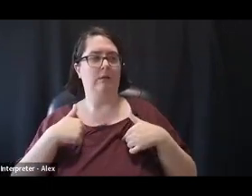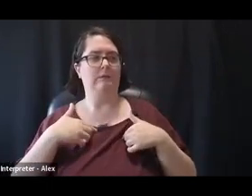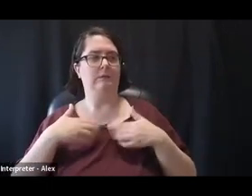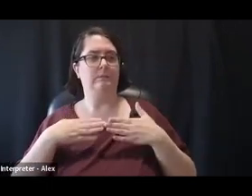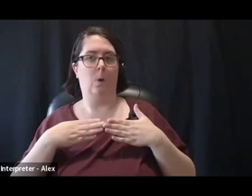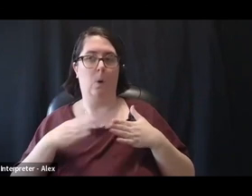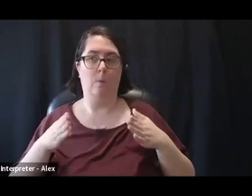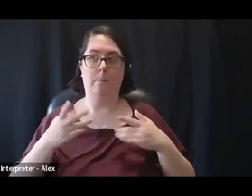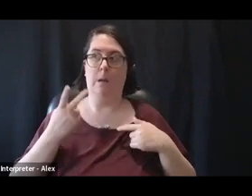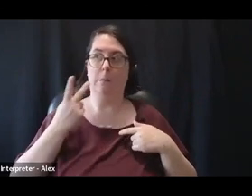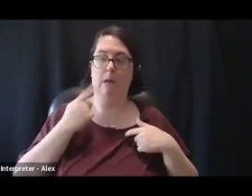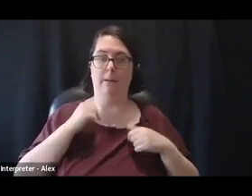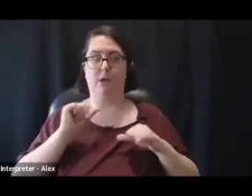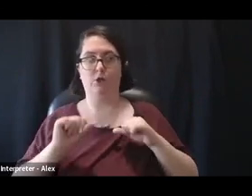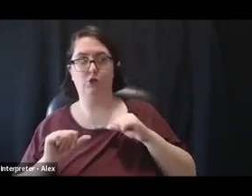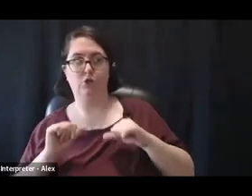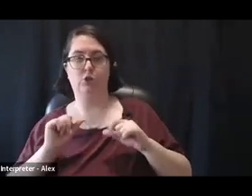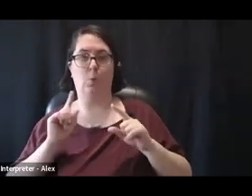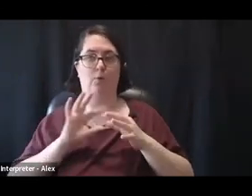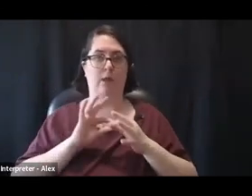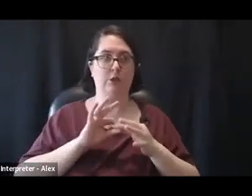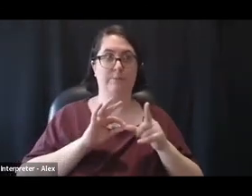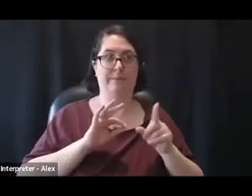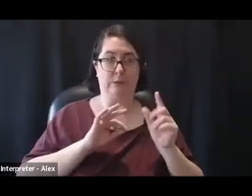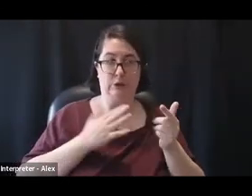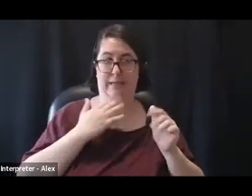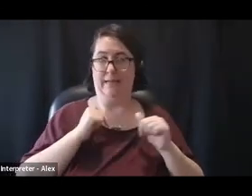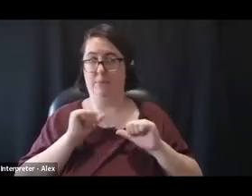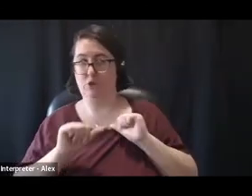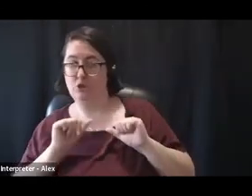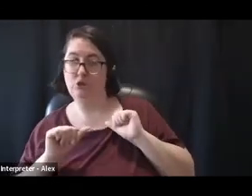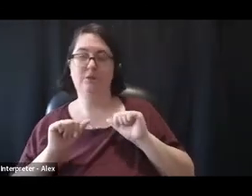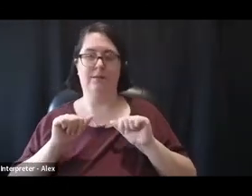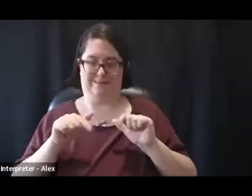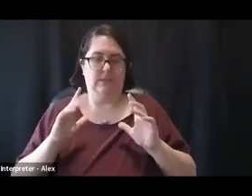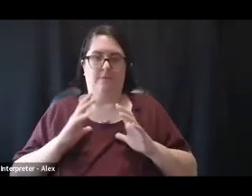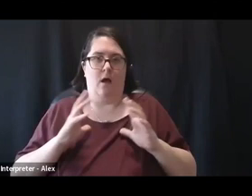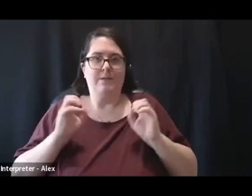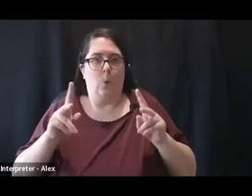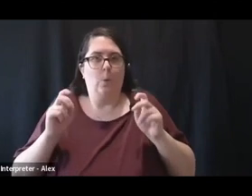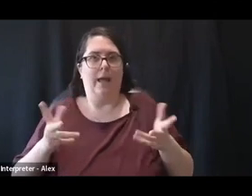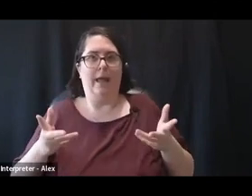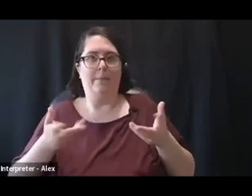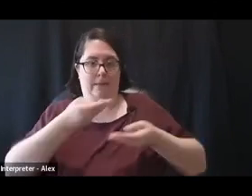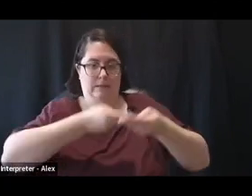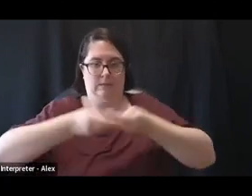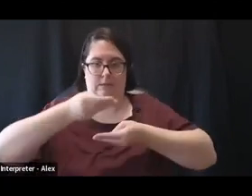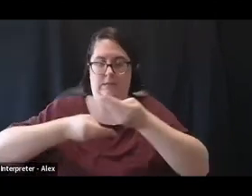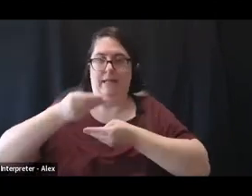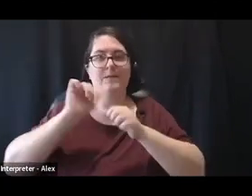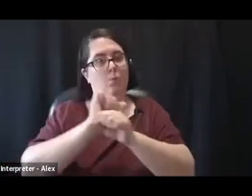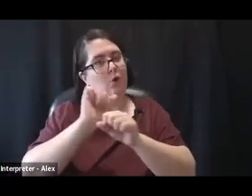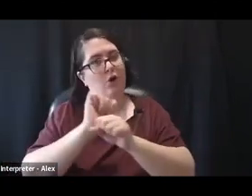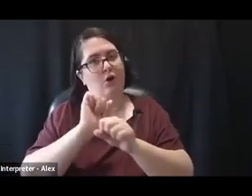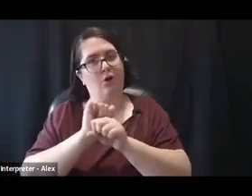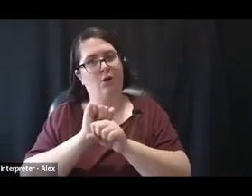be based on that foundation of relationship rather than on the transactional, is the work that requires for us to actually